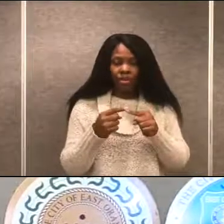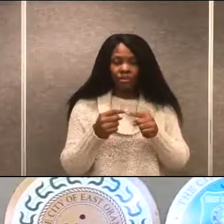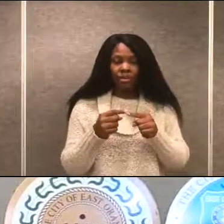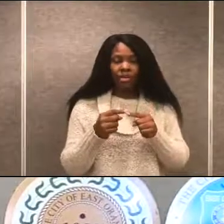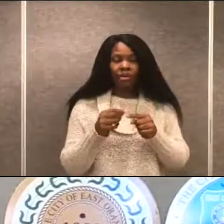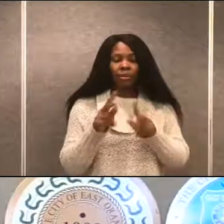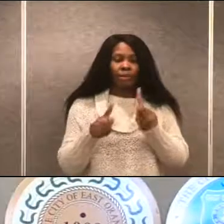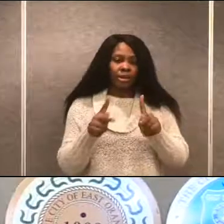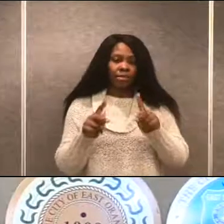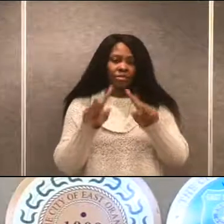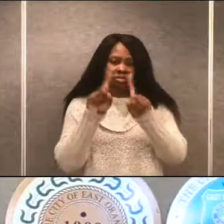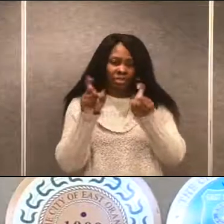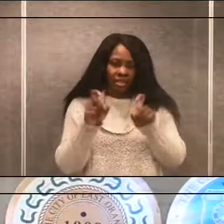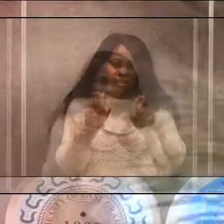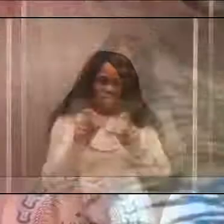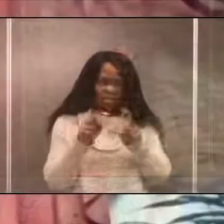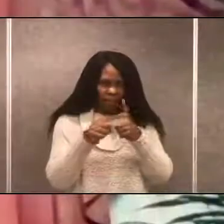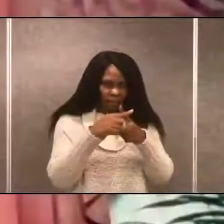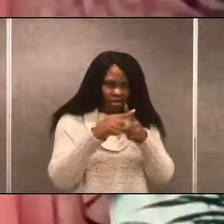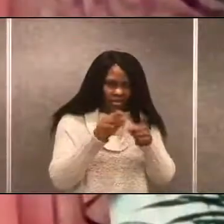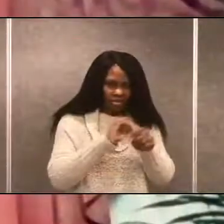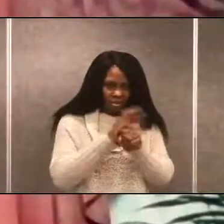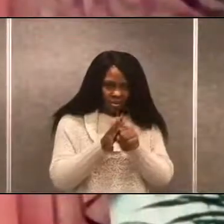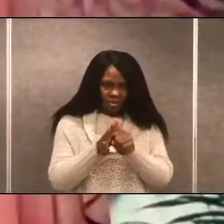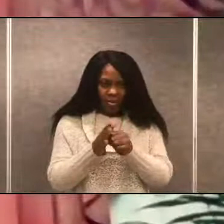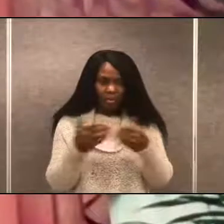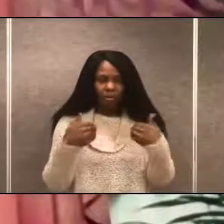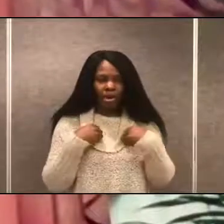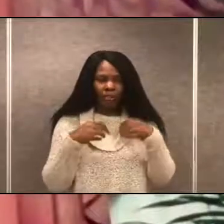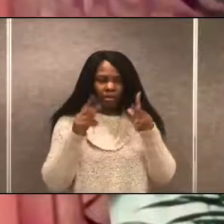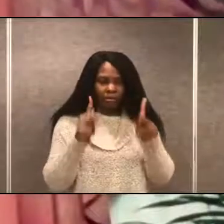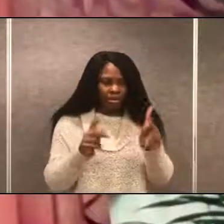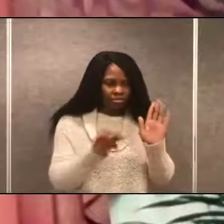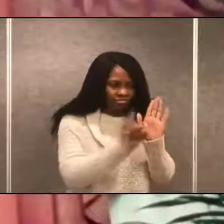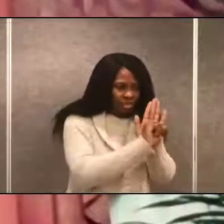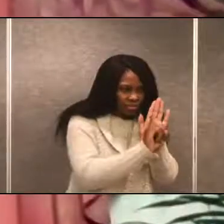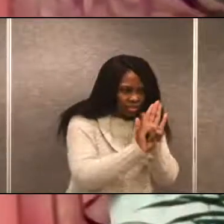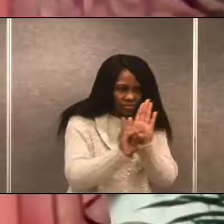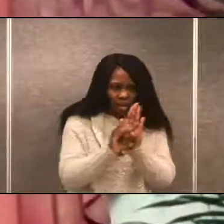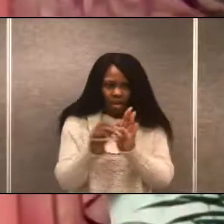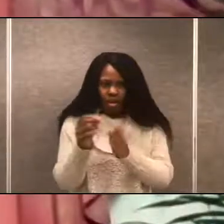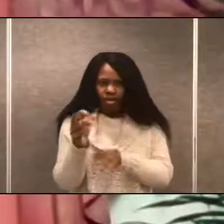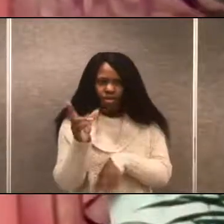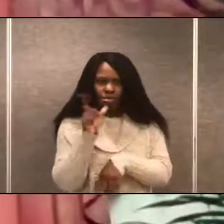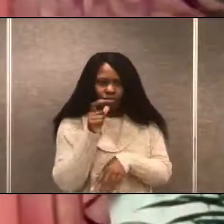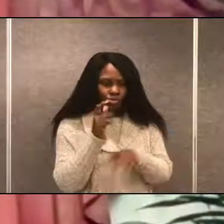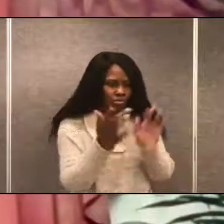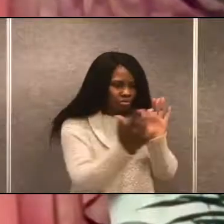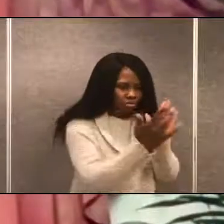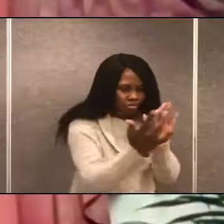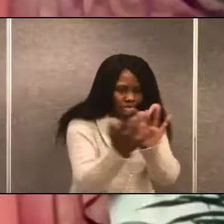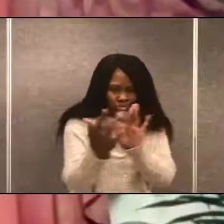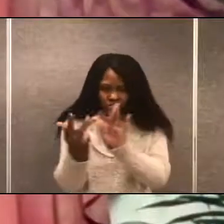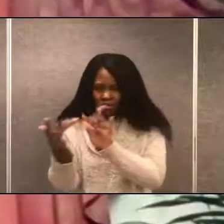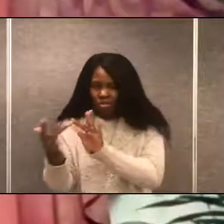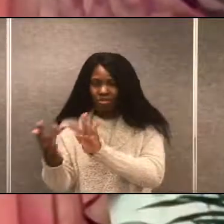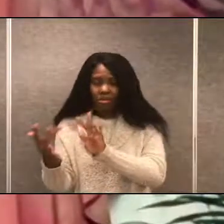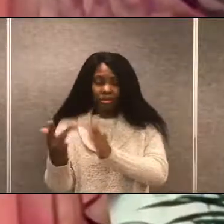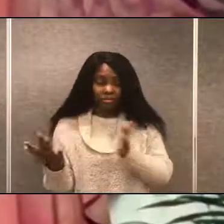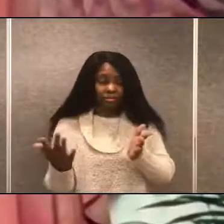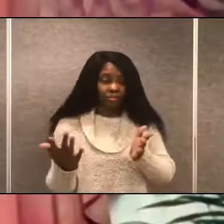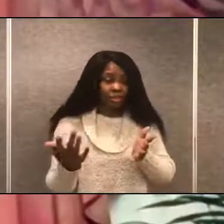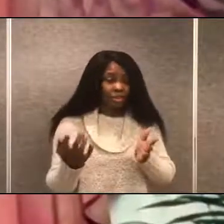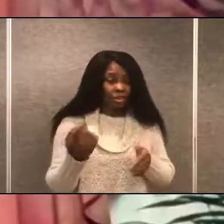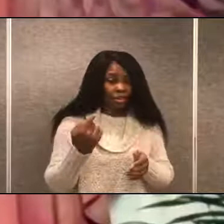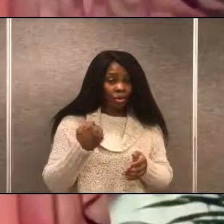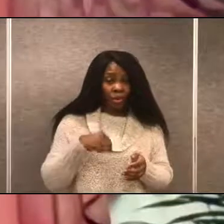do have that members of the staff to identify who they've been with. And I can say, since our kids have been in, we've only had